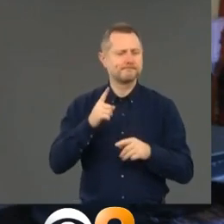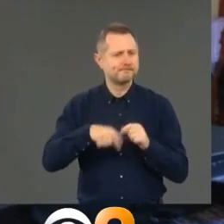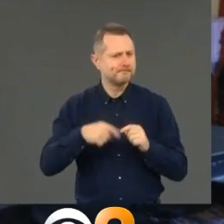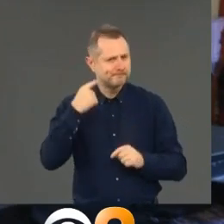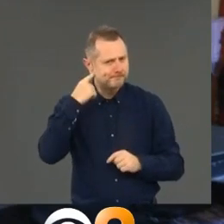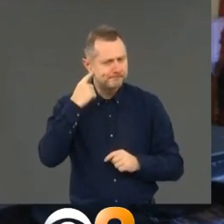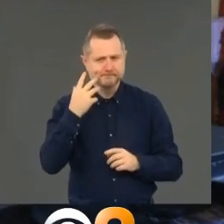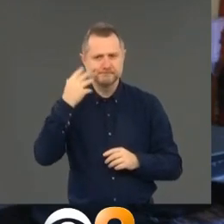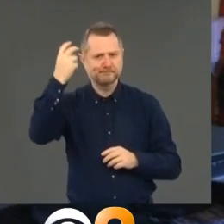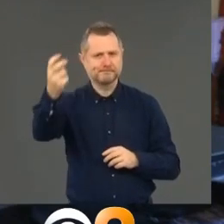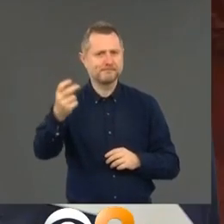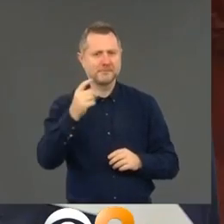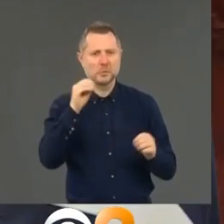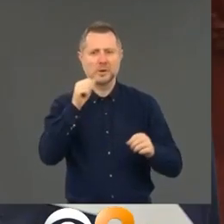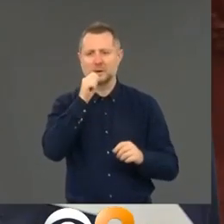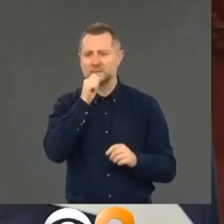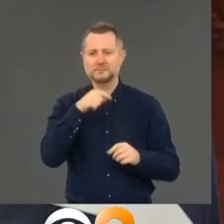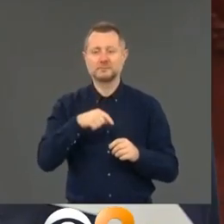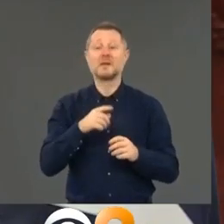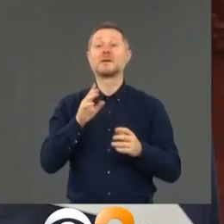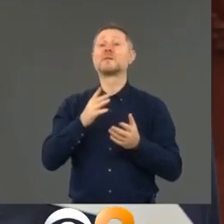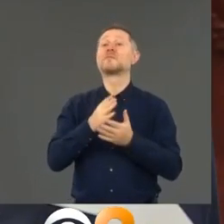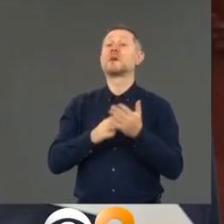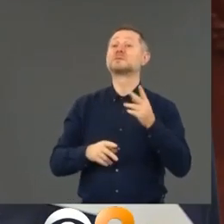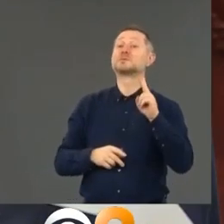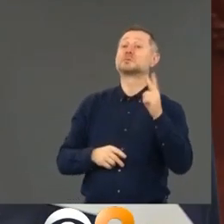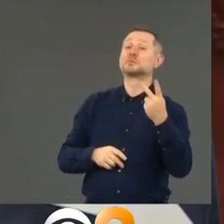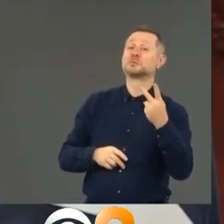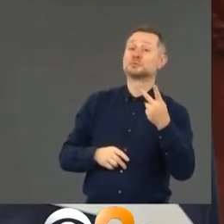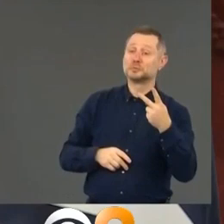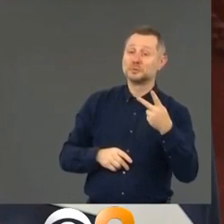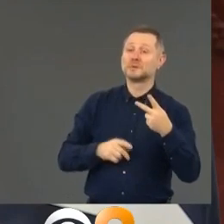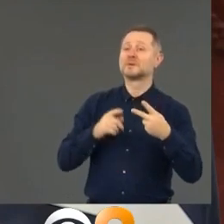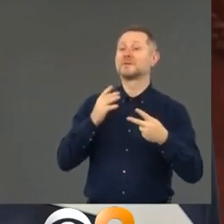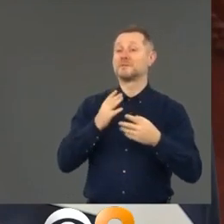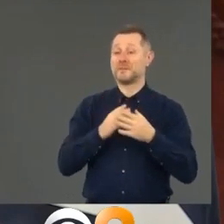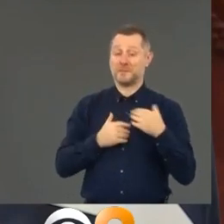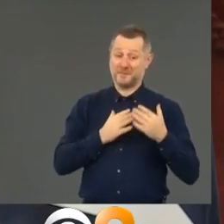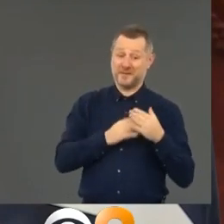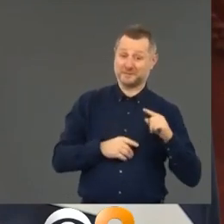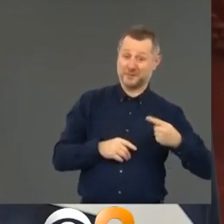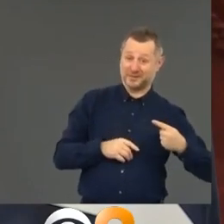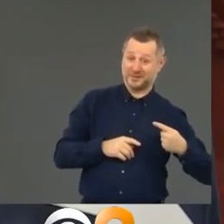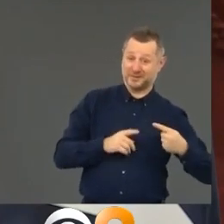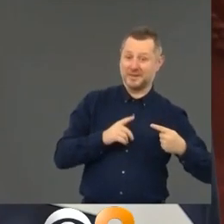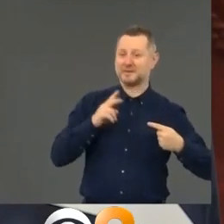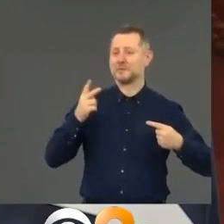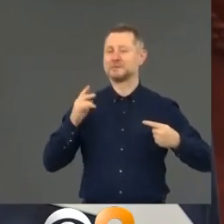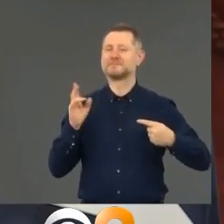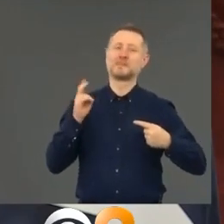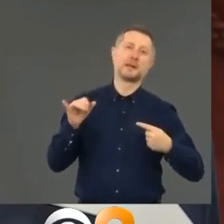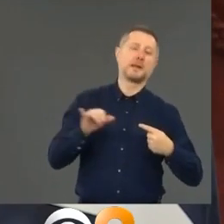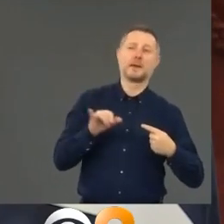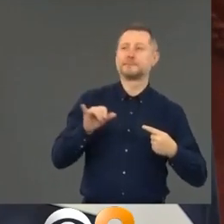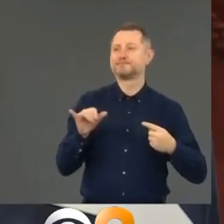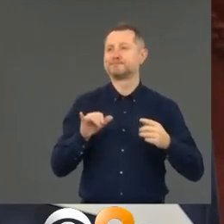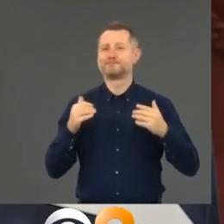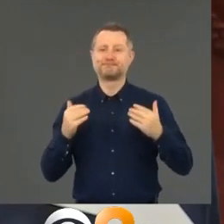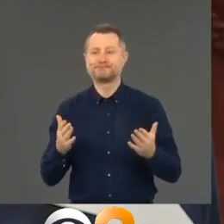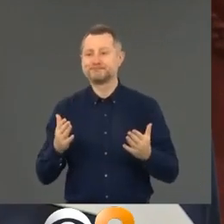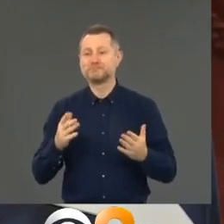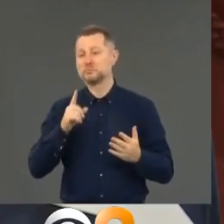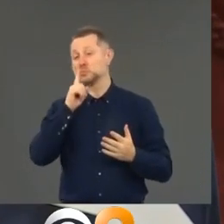The phase 2 is different than phase 1 because phase 1 is basically a hard start or